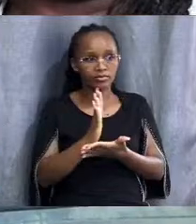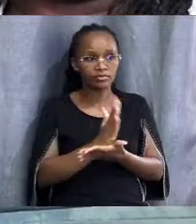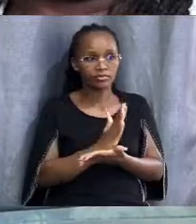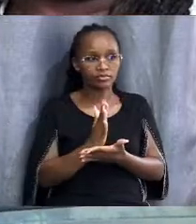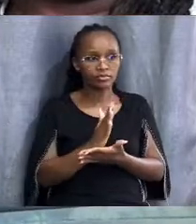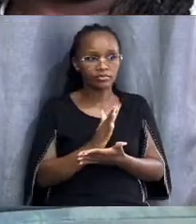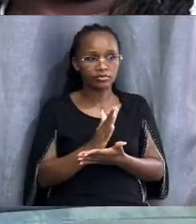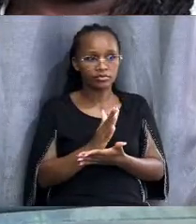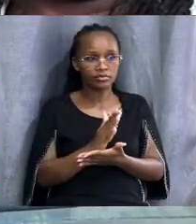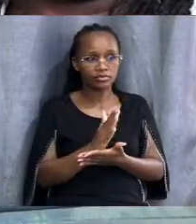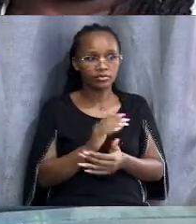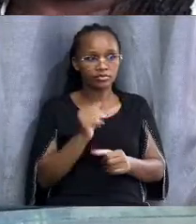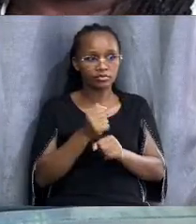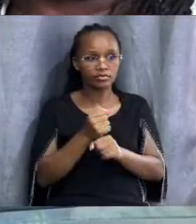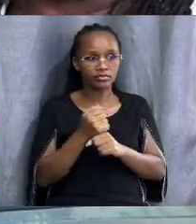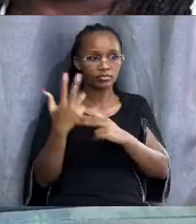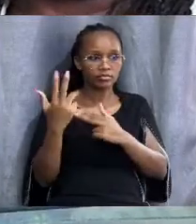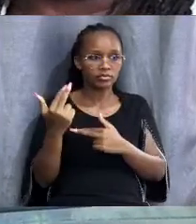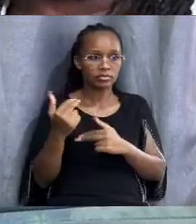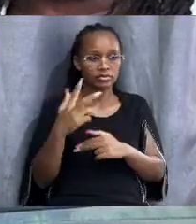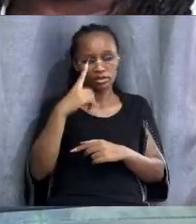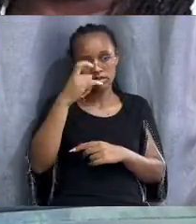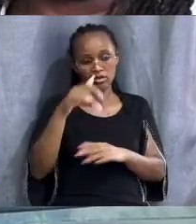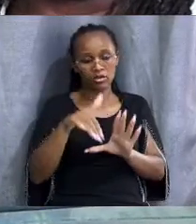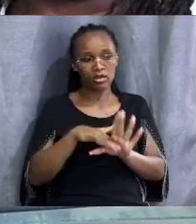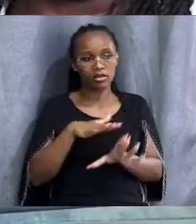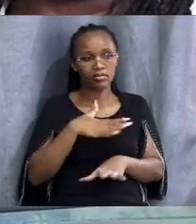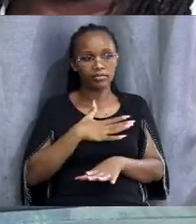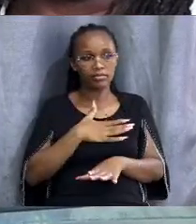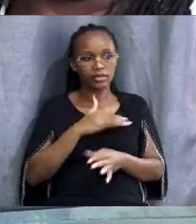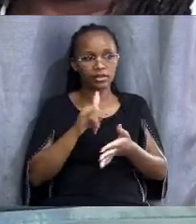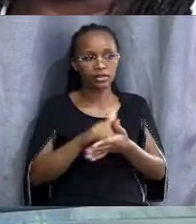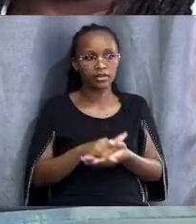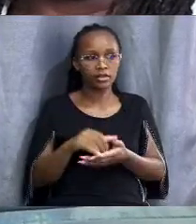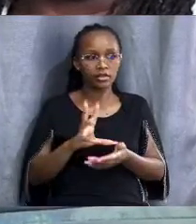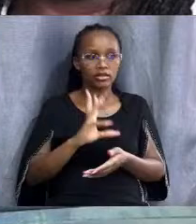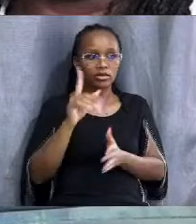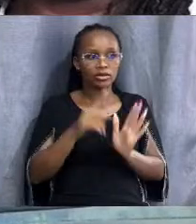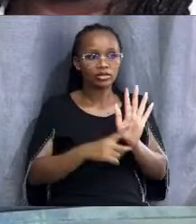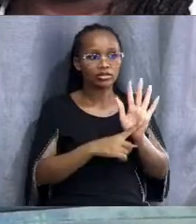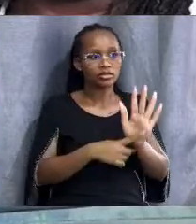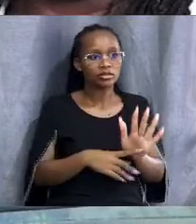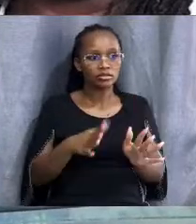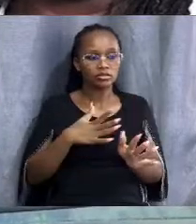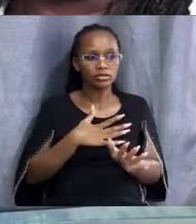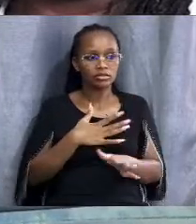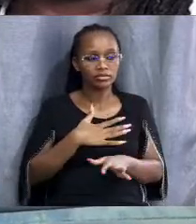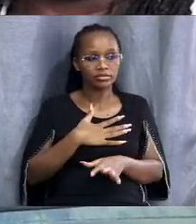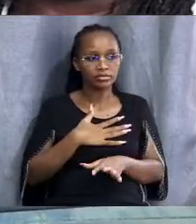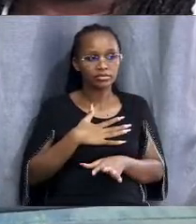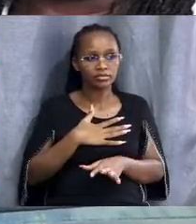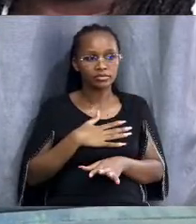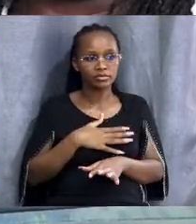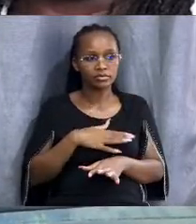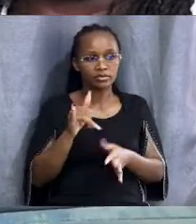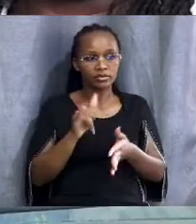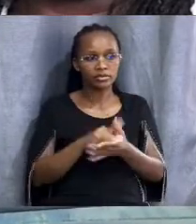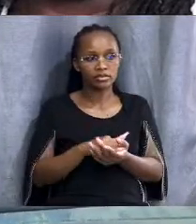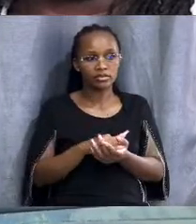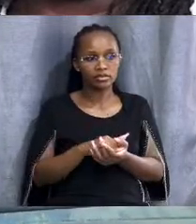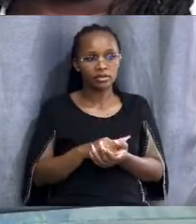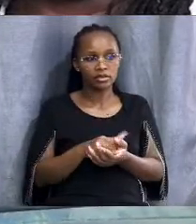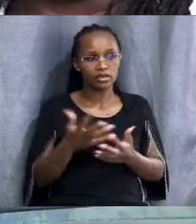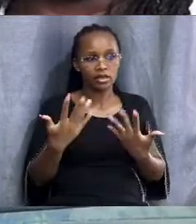You confided your hope and dreams in me. I will miss showing you funny cartoons,